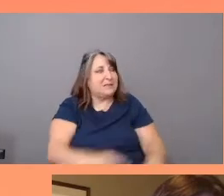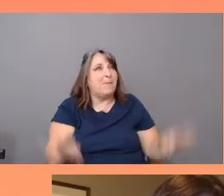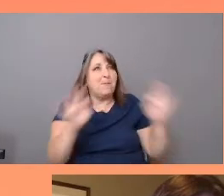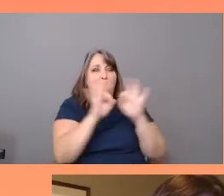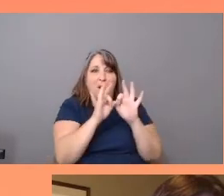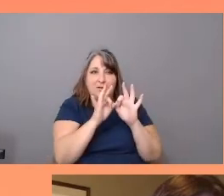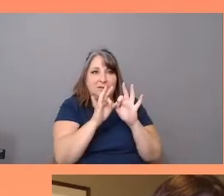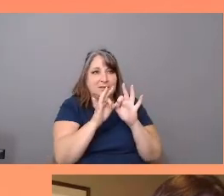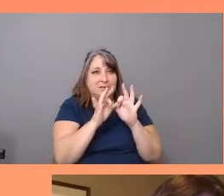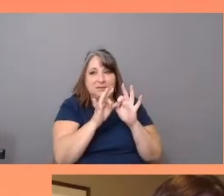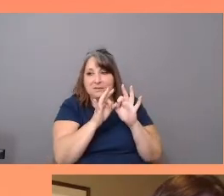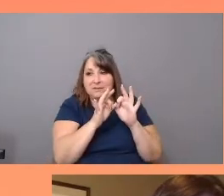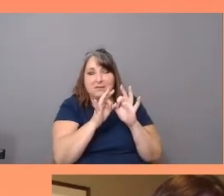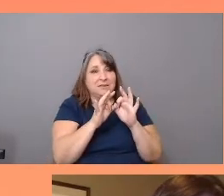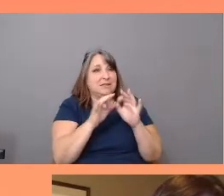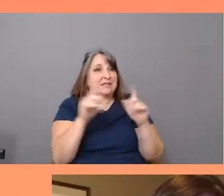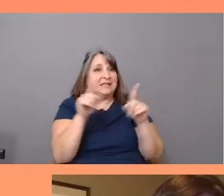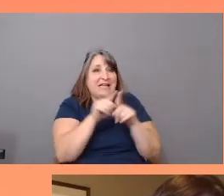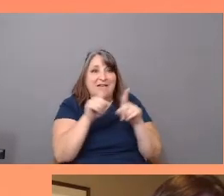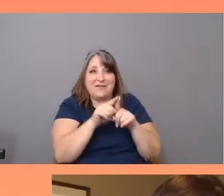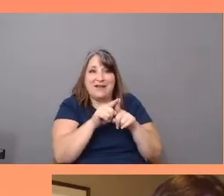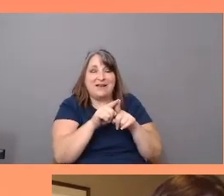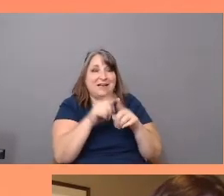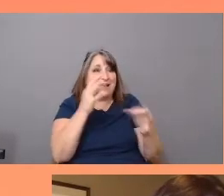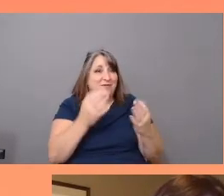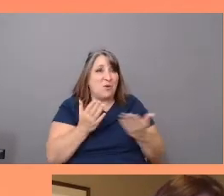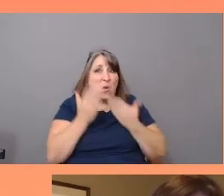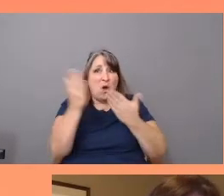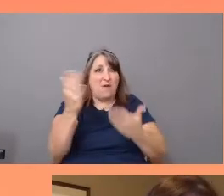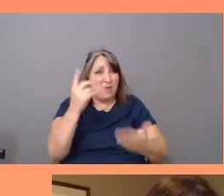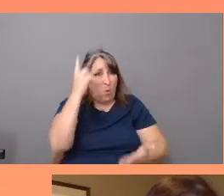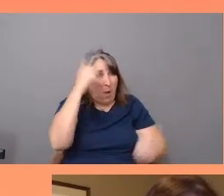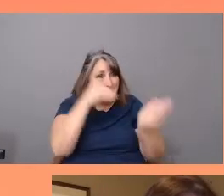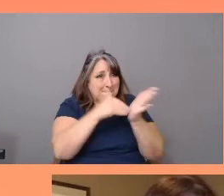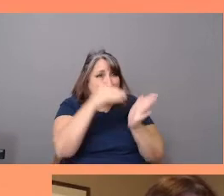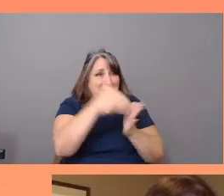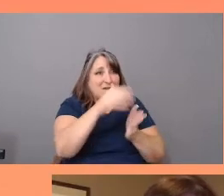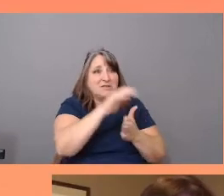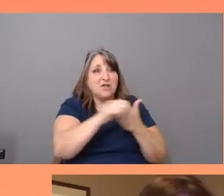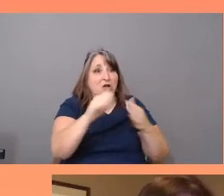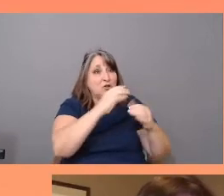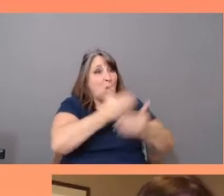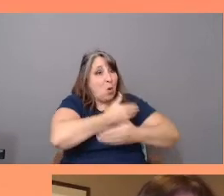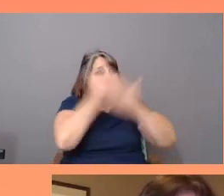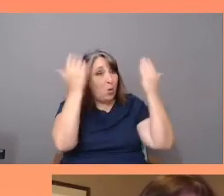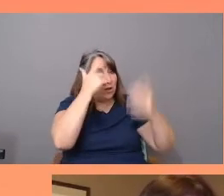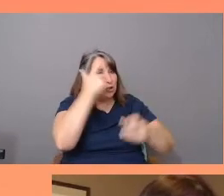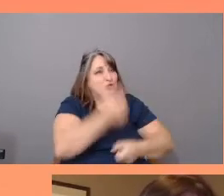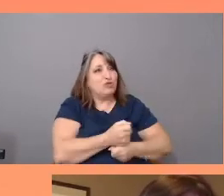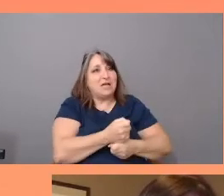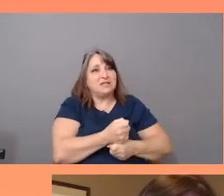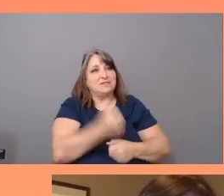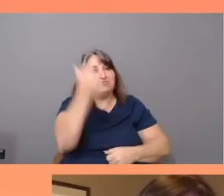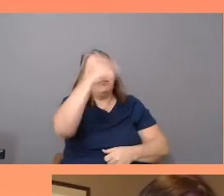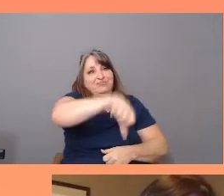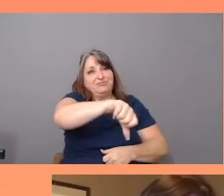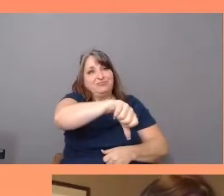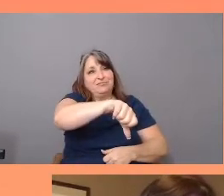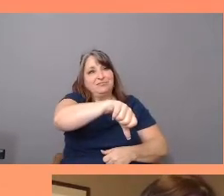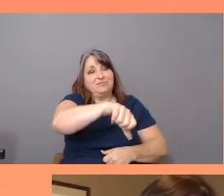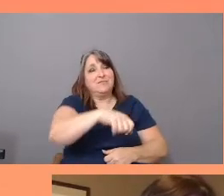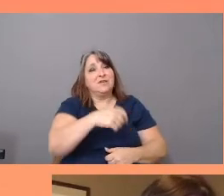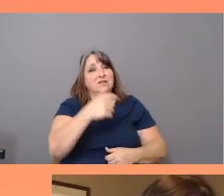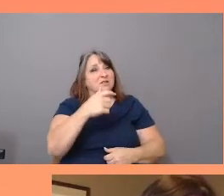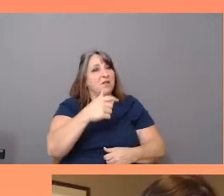Even if you offer $1 million, if there's no trust, be careful. So, be careful how you shop for